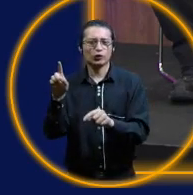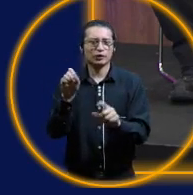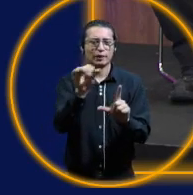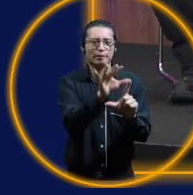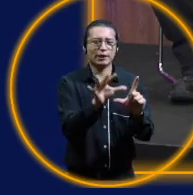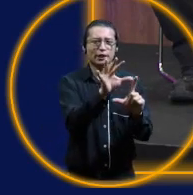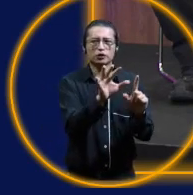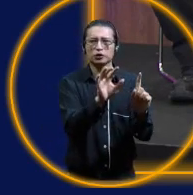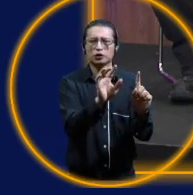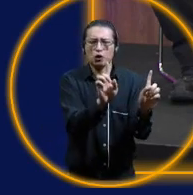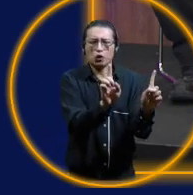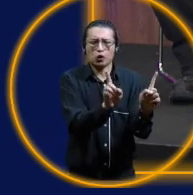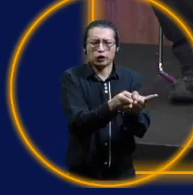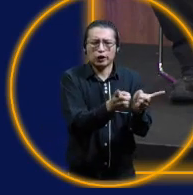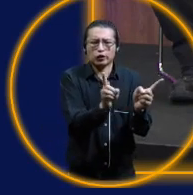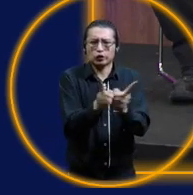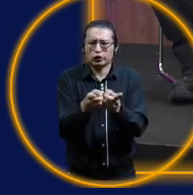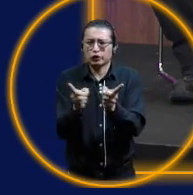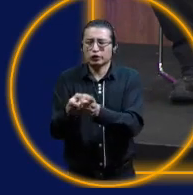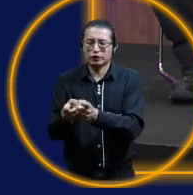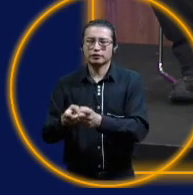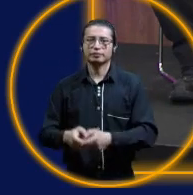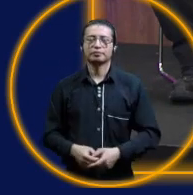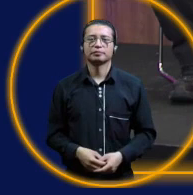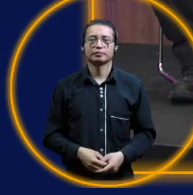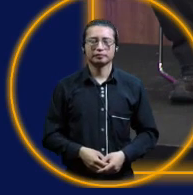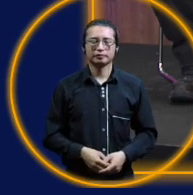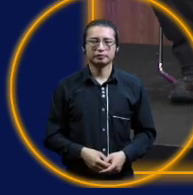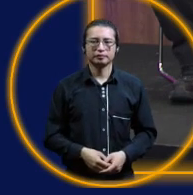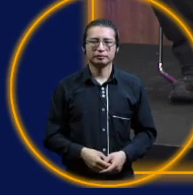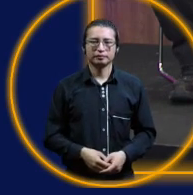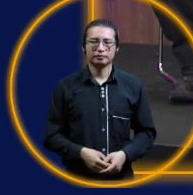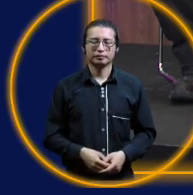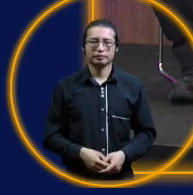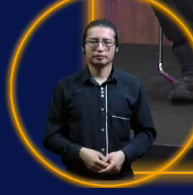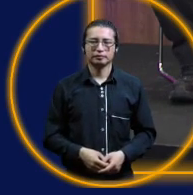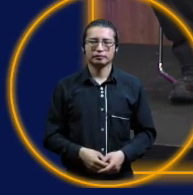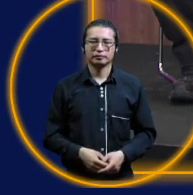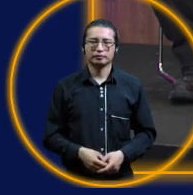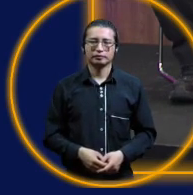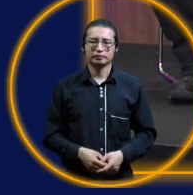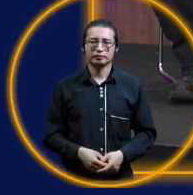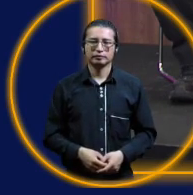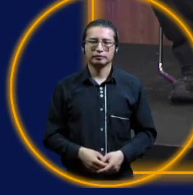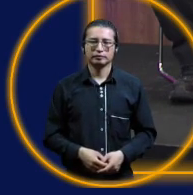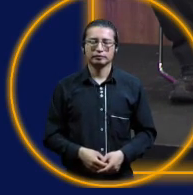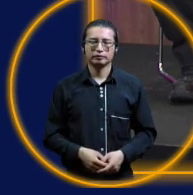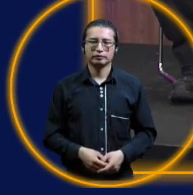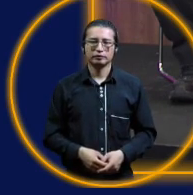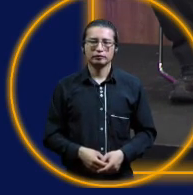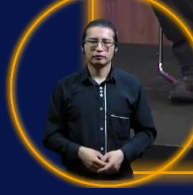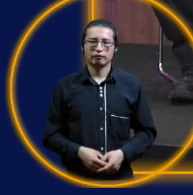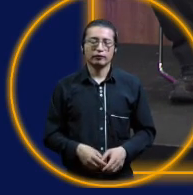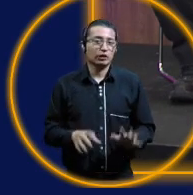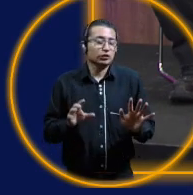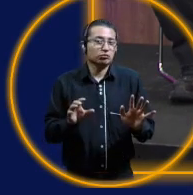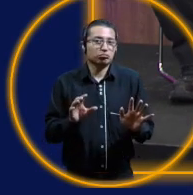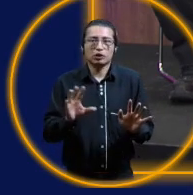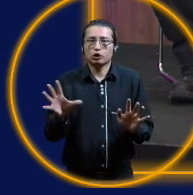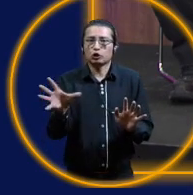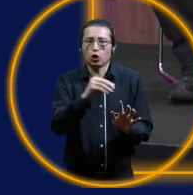my problem. Like I should, like we're all part of this ecosystem, but like I definitely think about it.